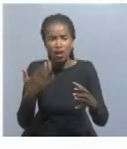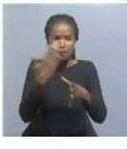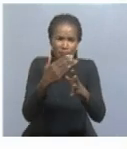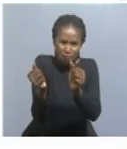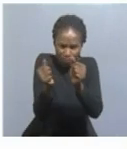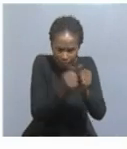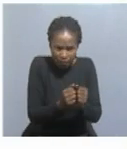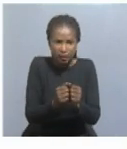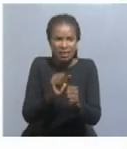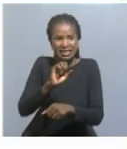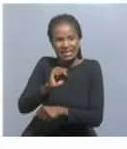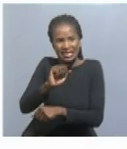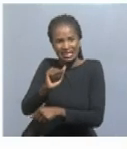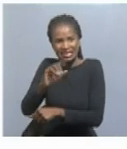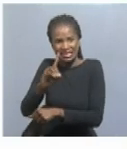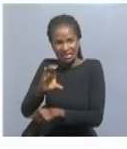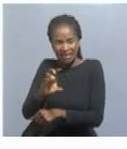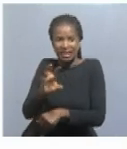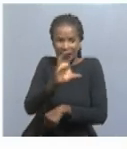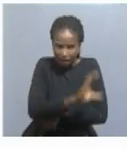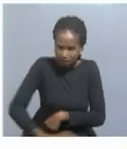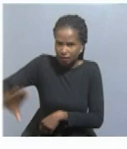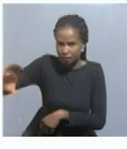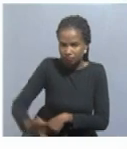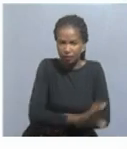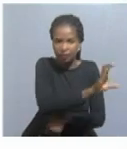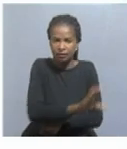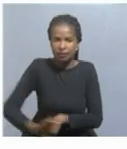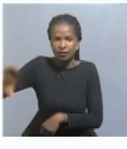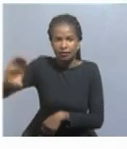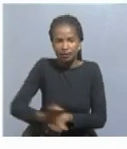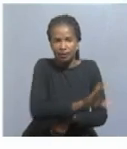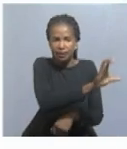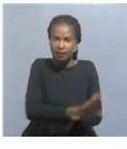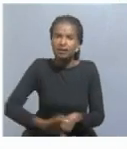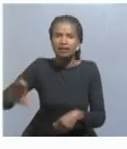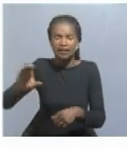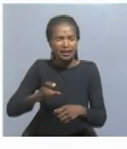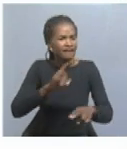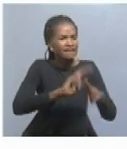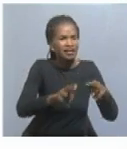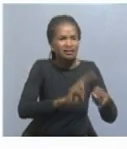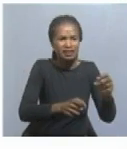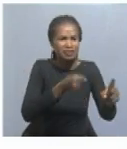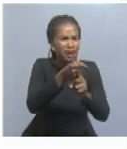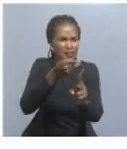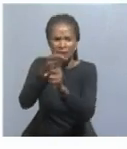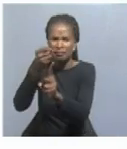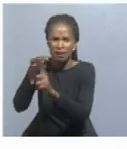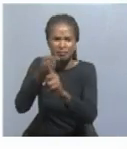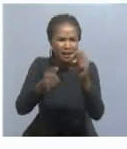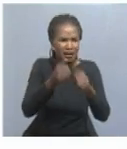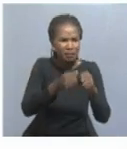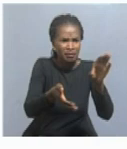collaboratively as a region we're able to respond better, because this is a situation